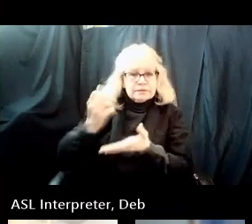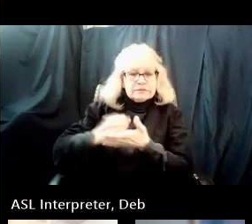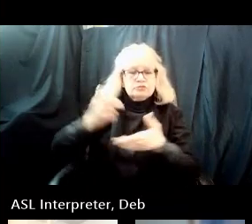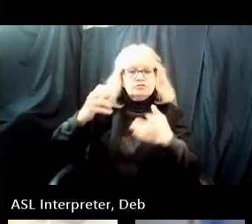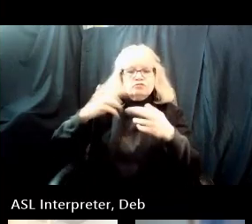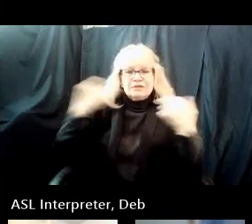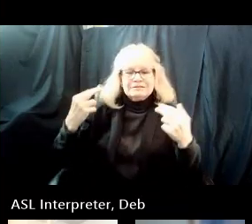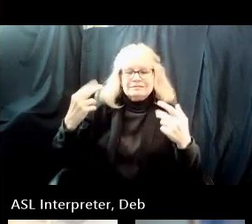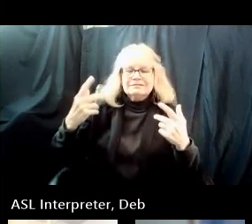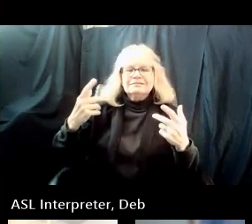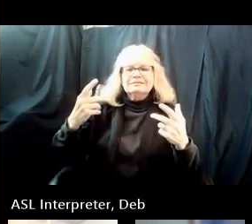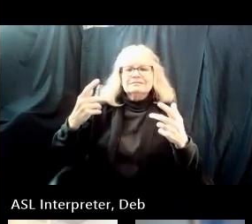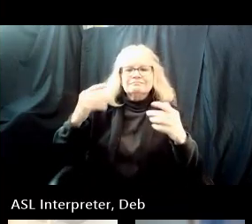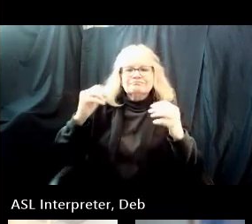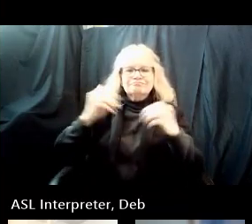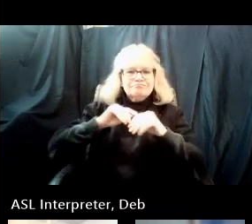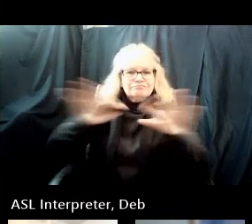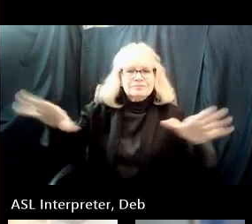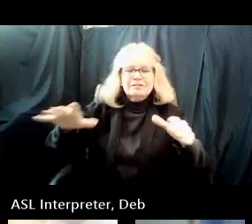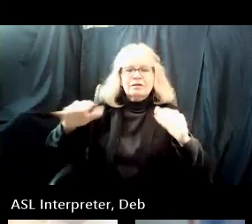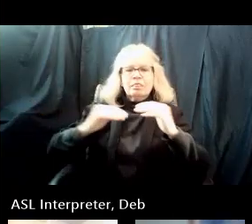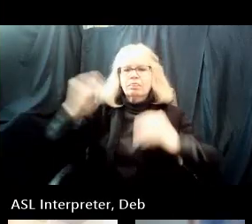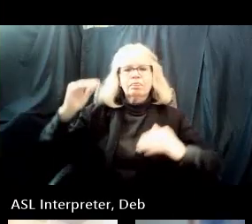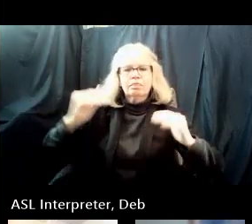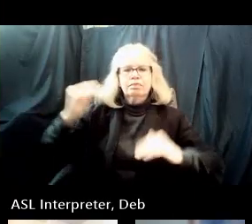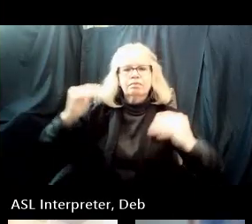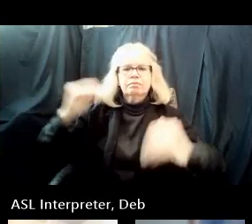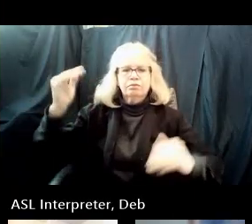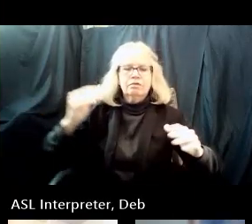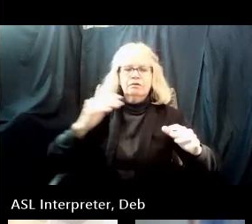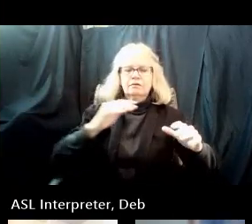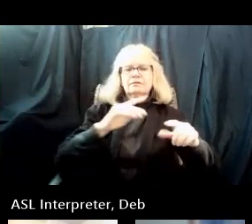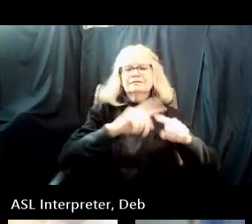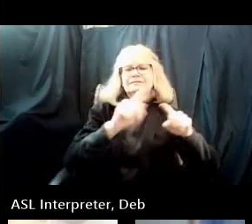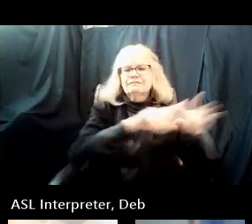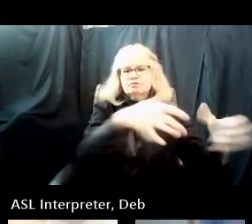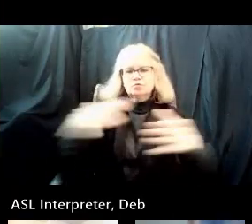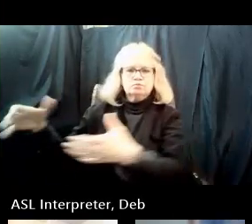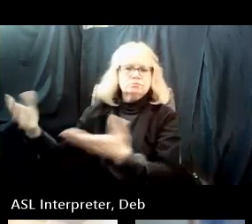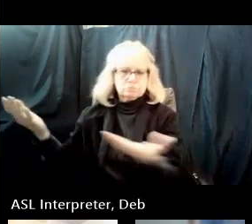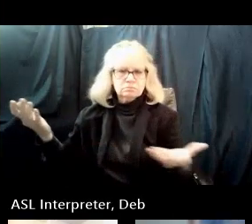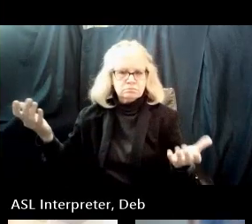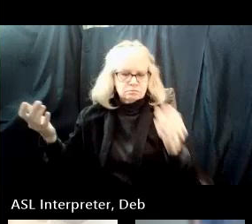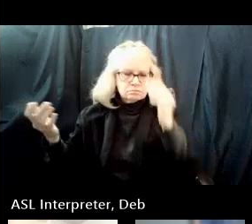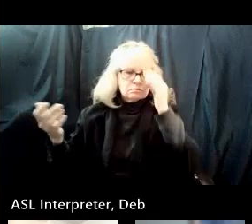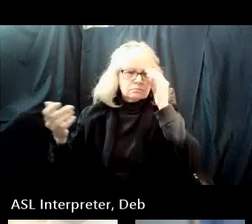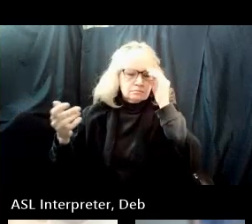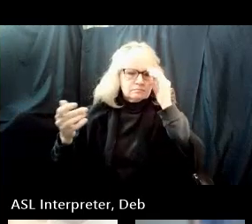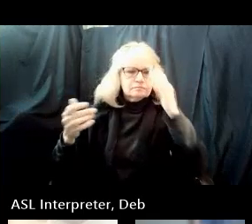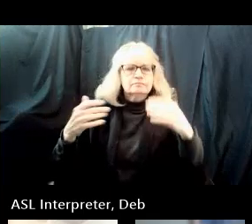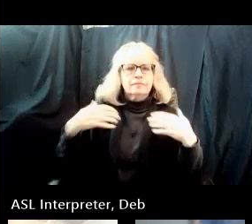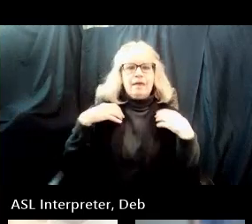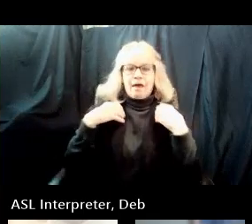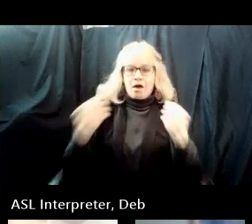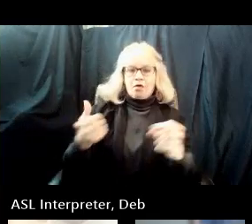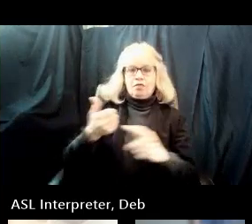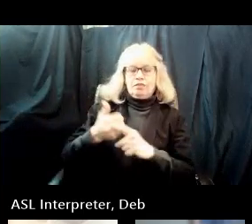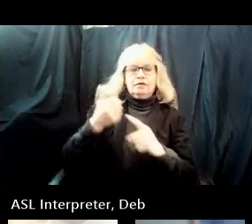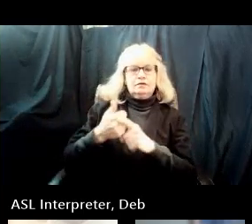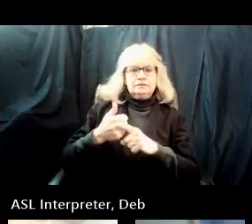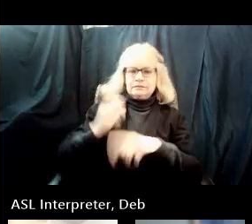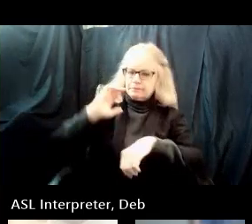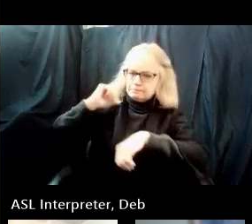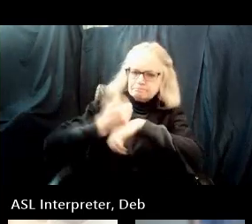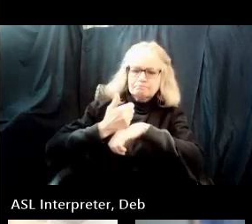unequally across racial and social groups in our country. Health is shaped most